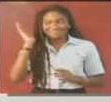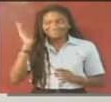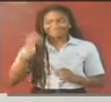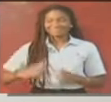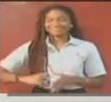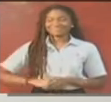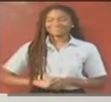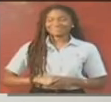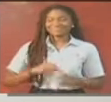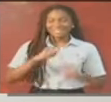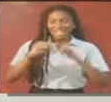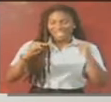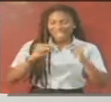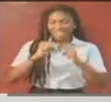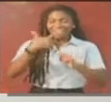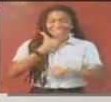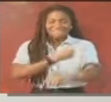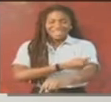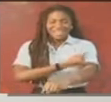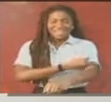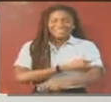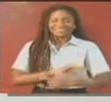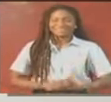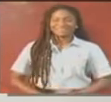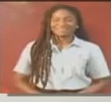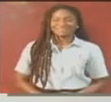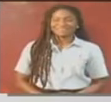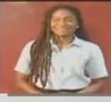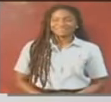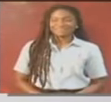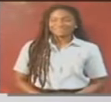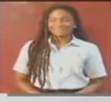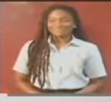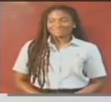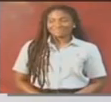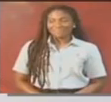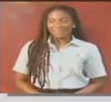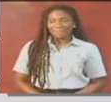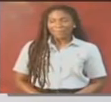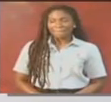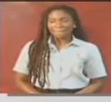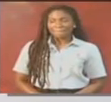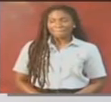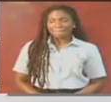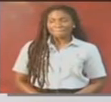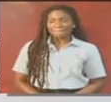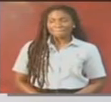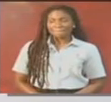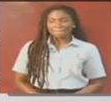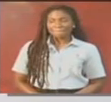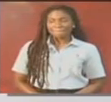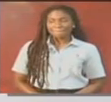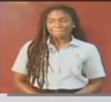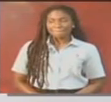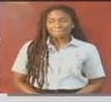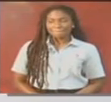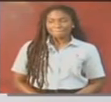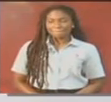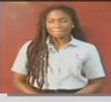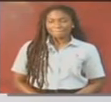summary for the vaccines. I'll turn you back over to Mr. Alexander. Thank you very much, Dr. Hines and Nurse